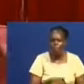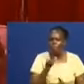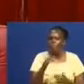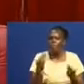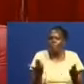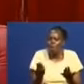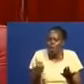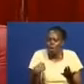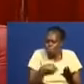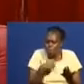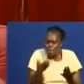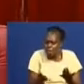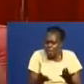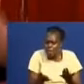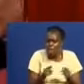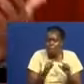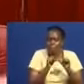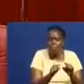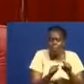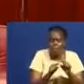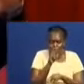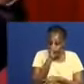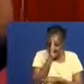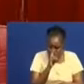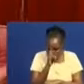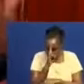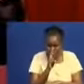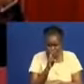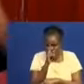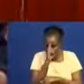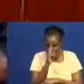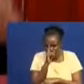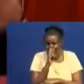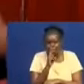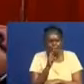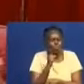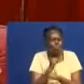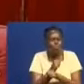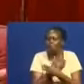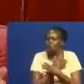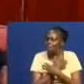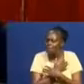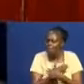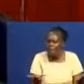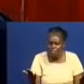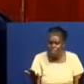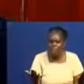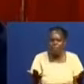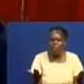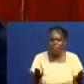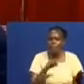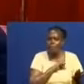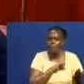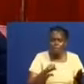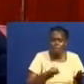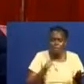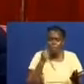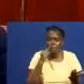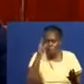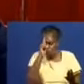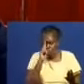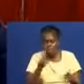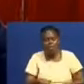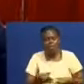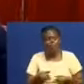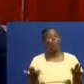This is where we are. We keep blaming the police. The policeman cannot do anything. Have we ever gone as a senator to go and see where the